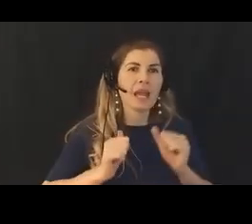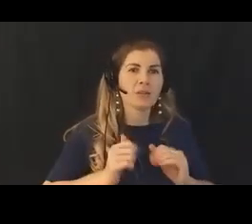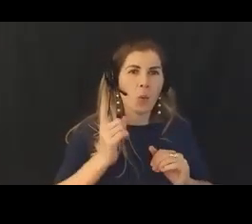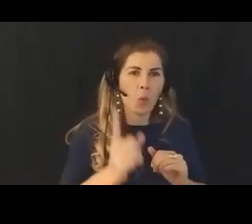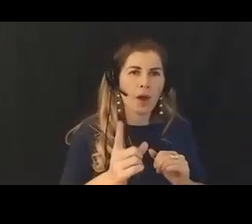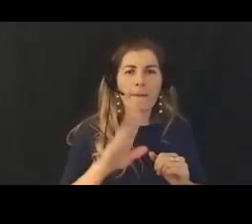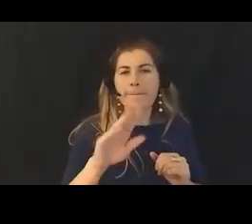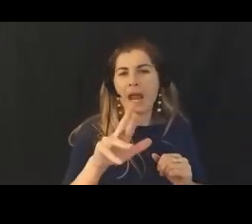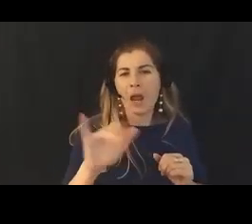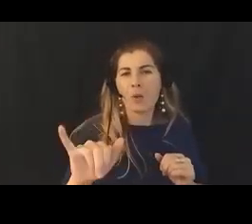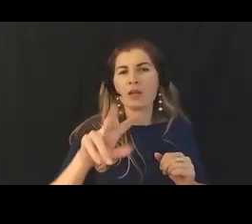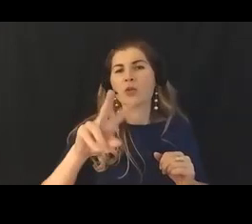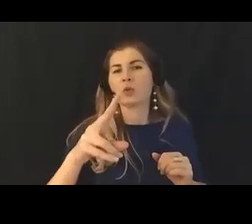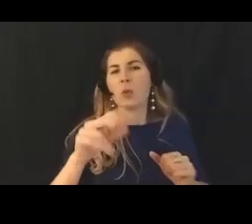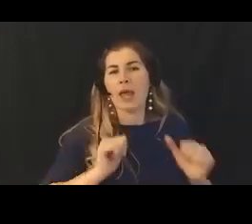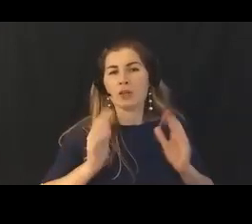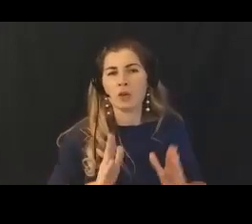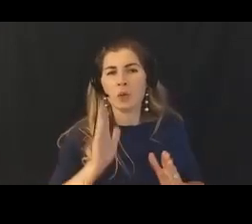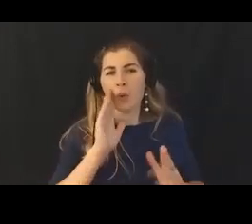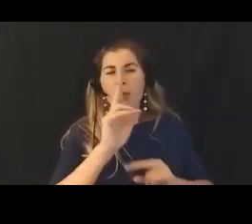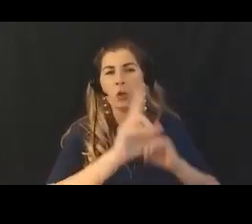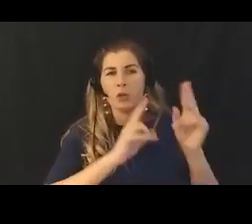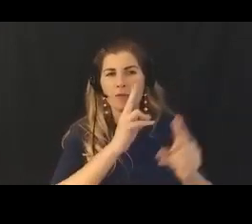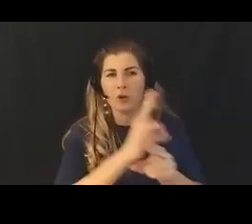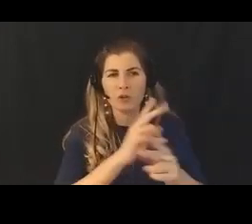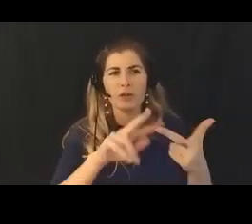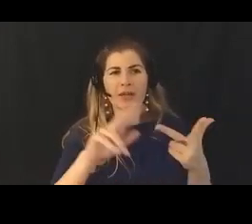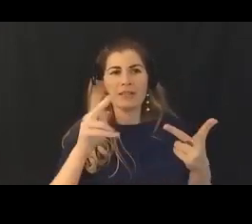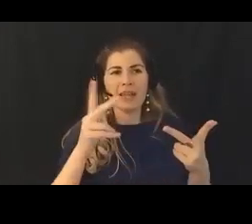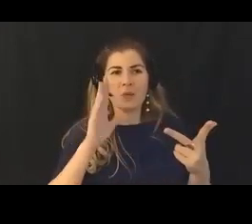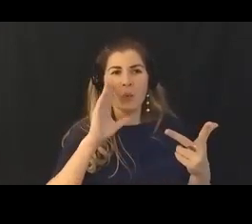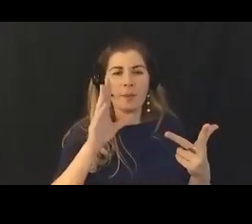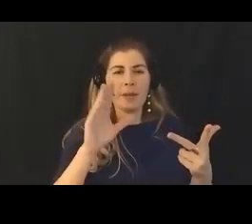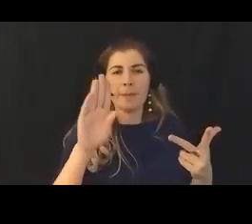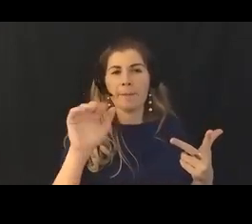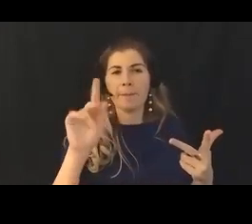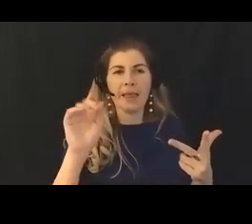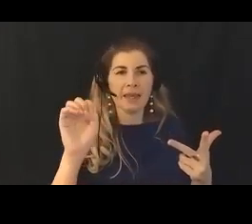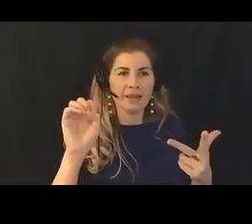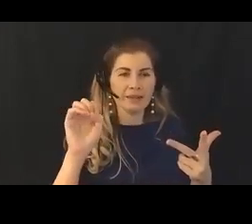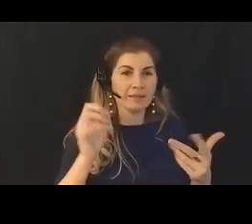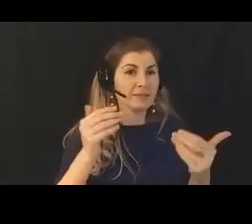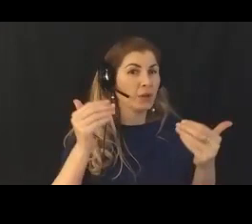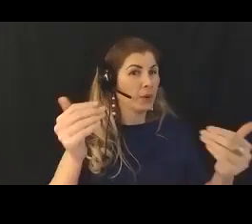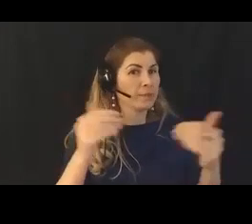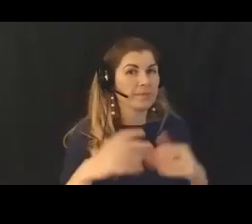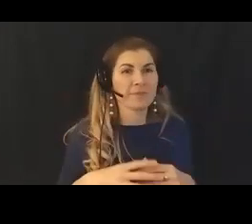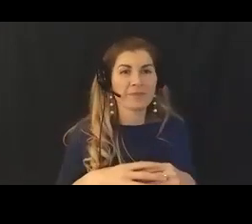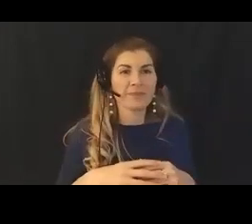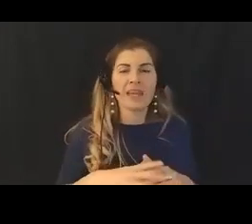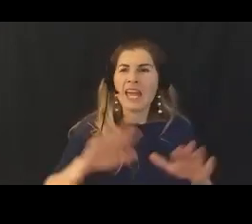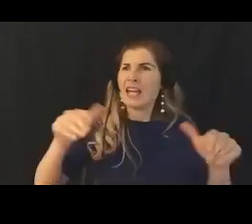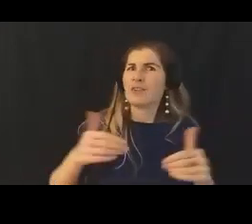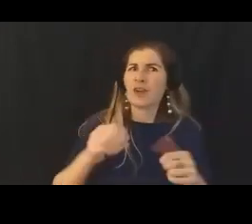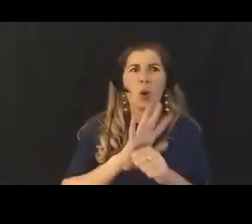Barry, actor 2 will be Universal Carnival, and actor 3 will be Blake. Go ahead. Introducing